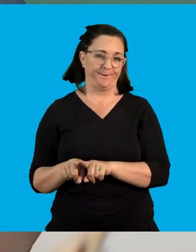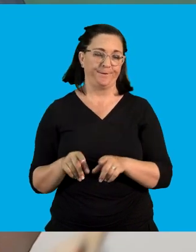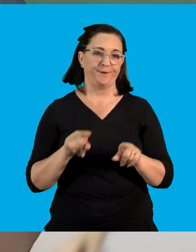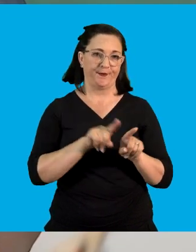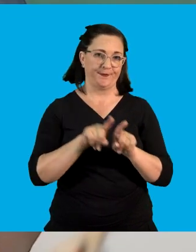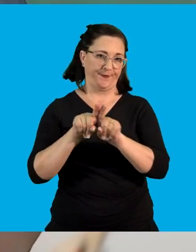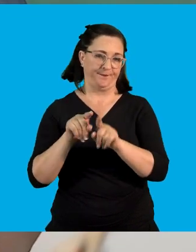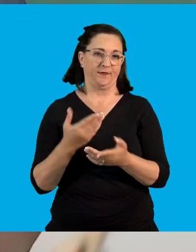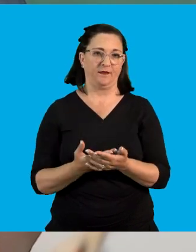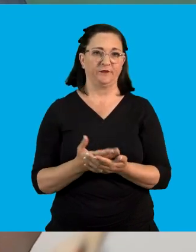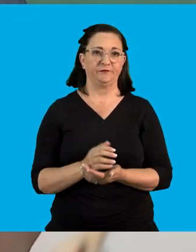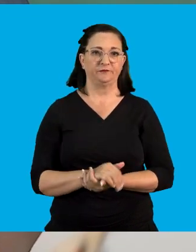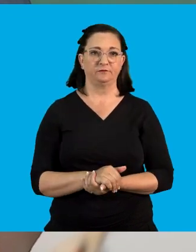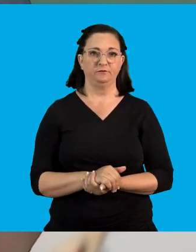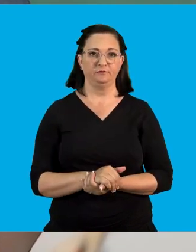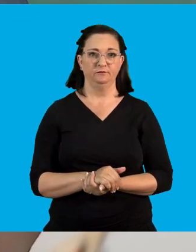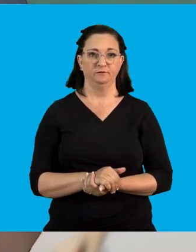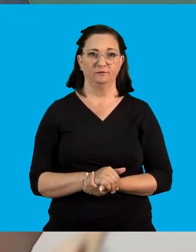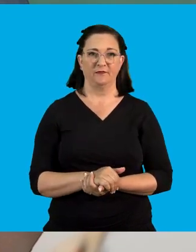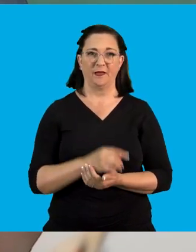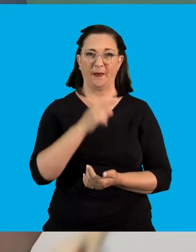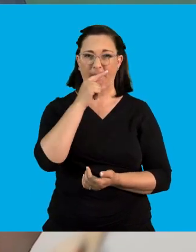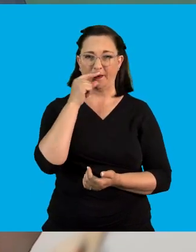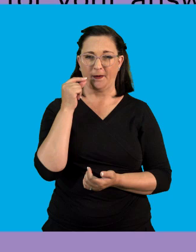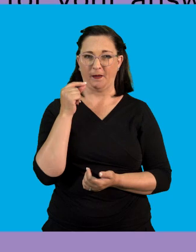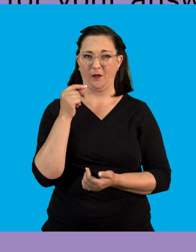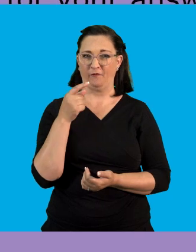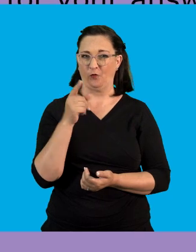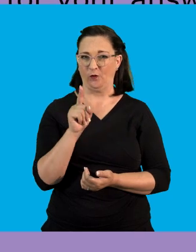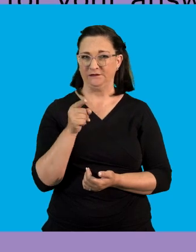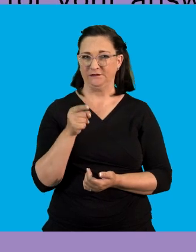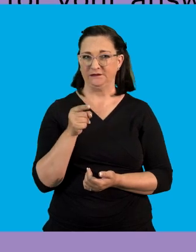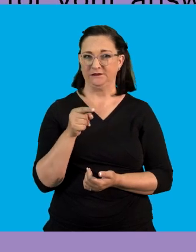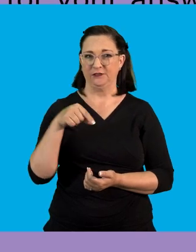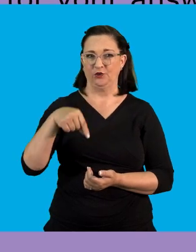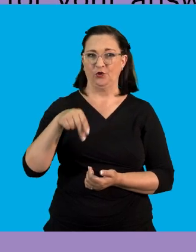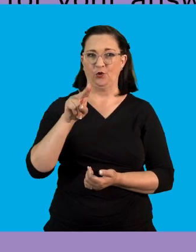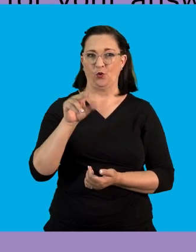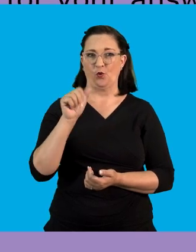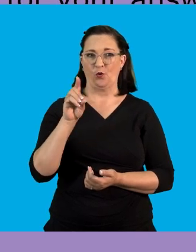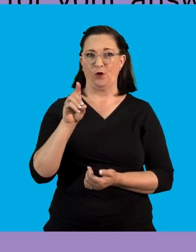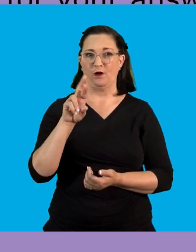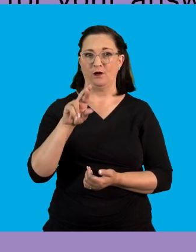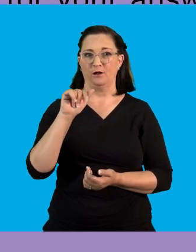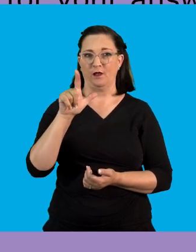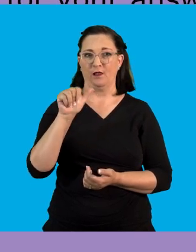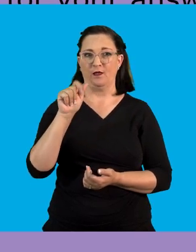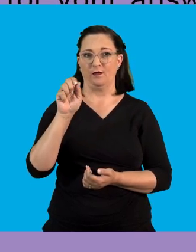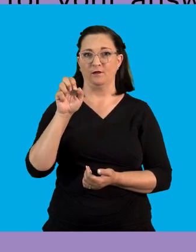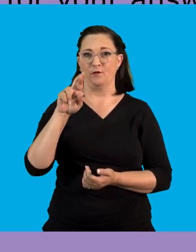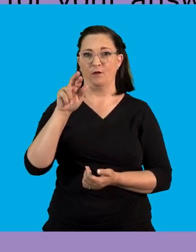value of the angle. Then what is the name of this quadrilateral? Look at it again and see it